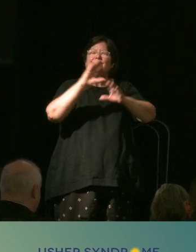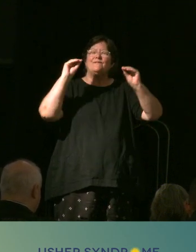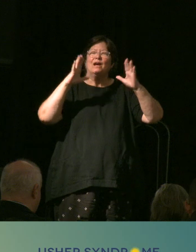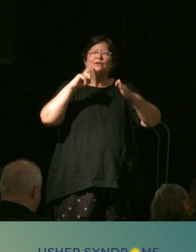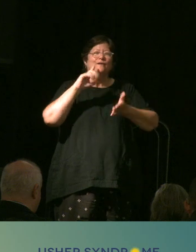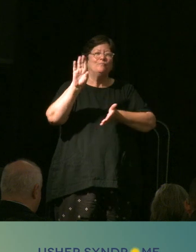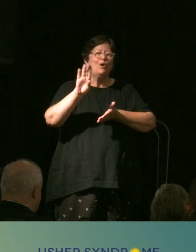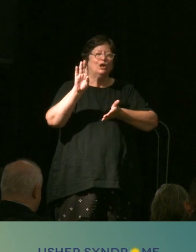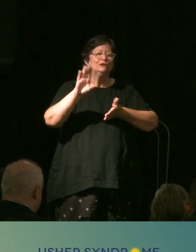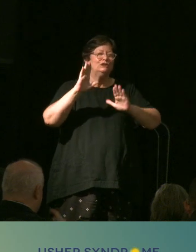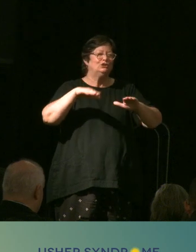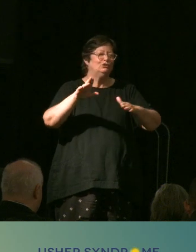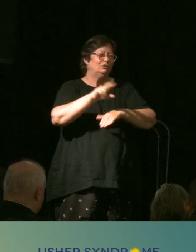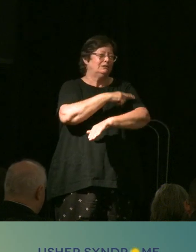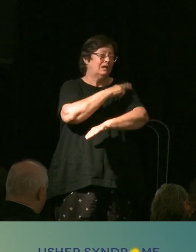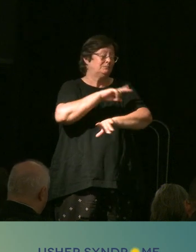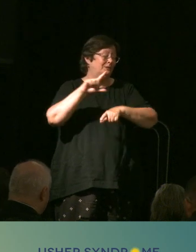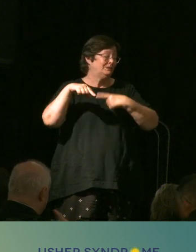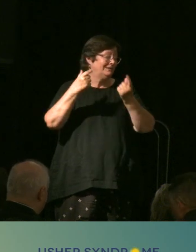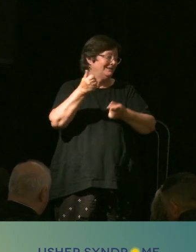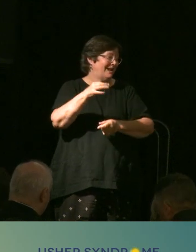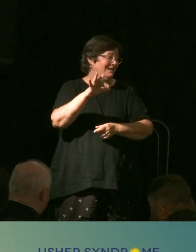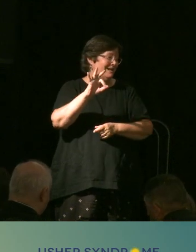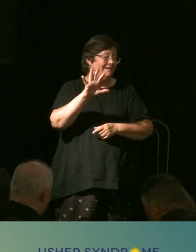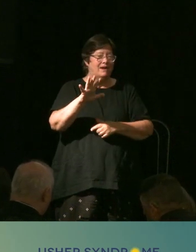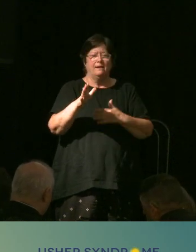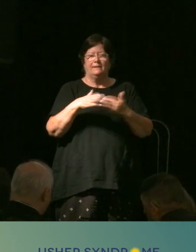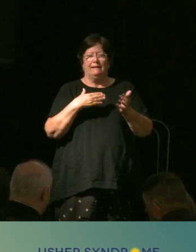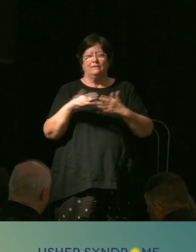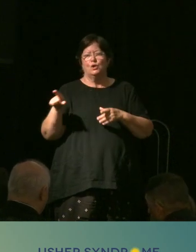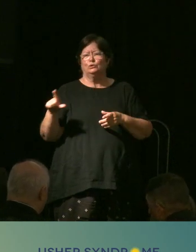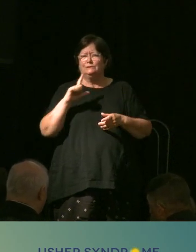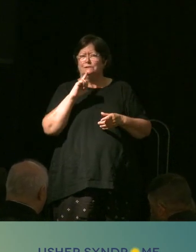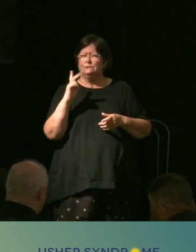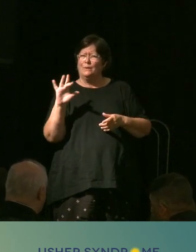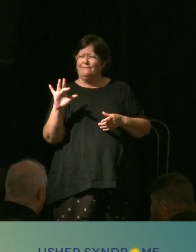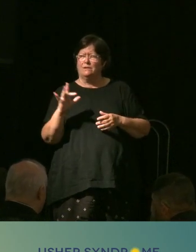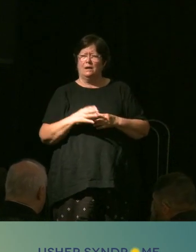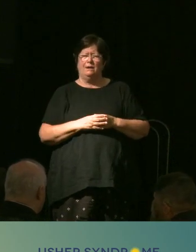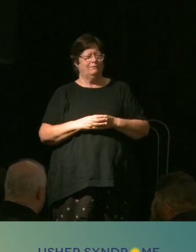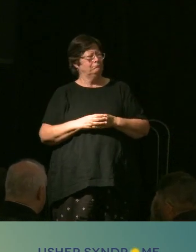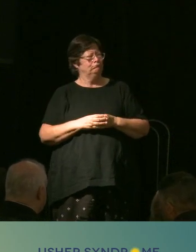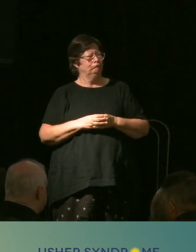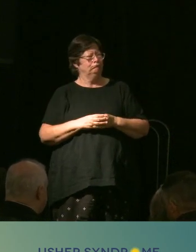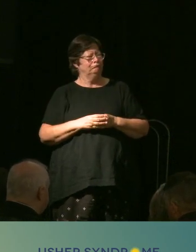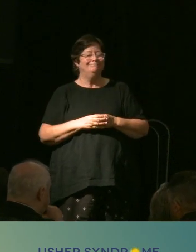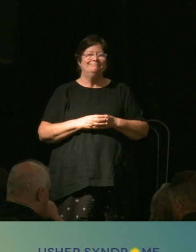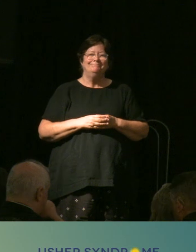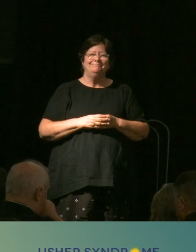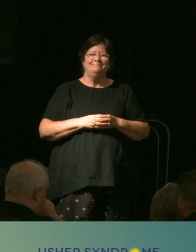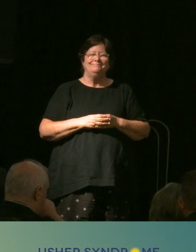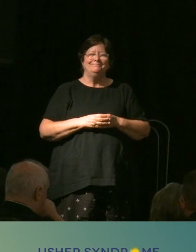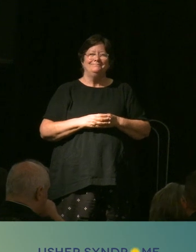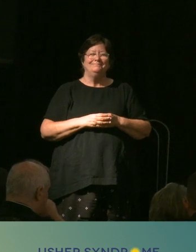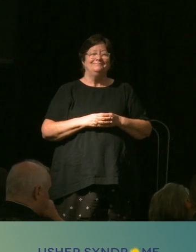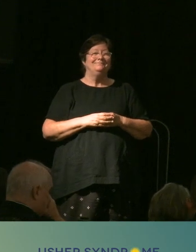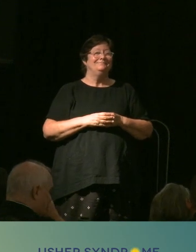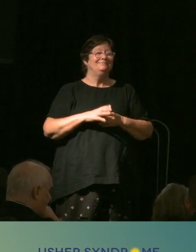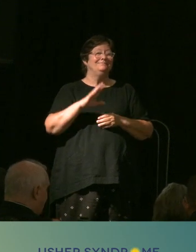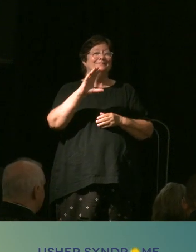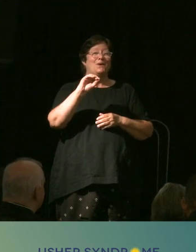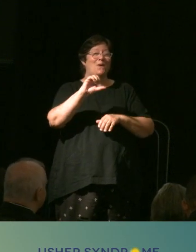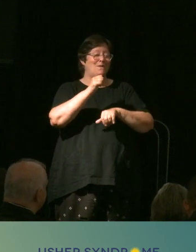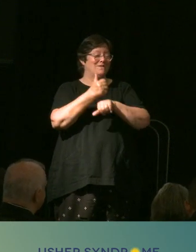since 1995, even though she's only like 25 years old, which is pretty impressive. She co-founded